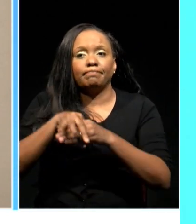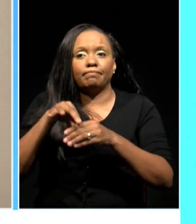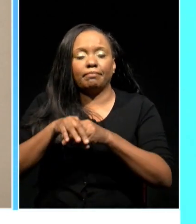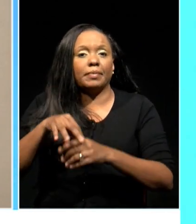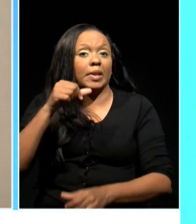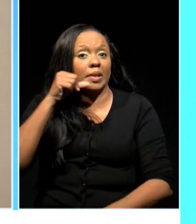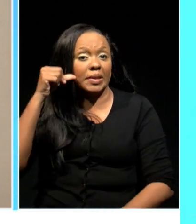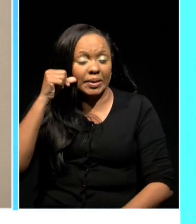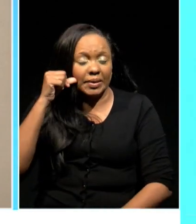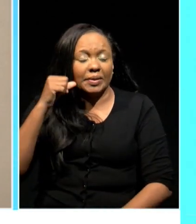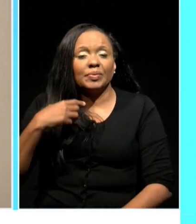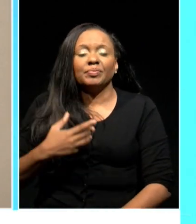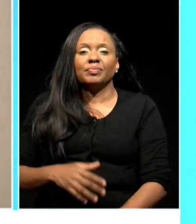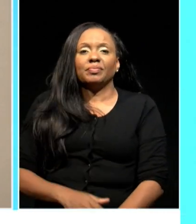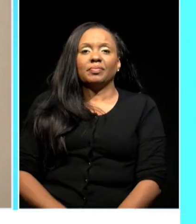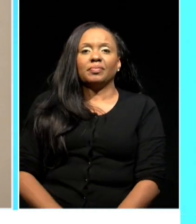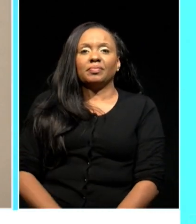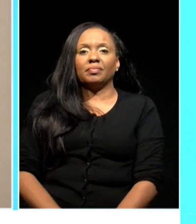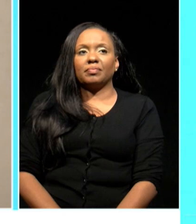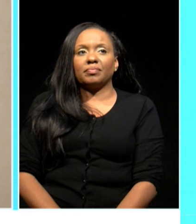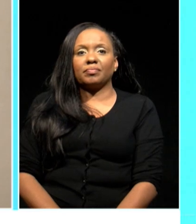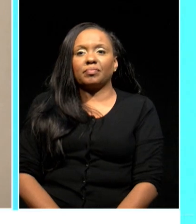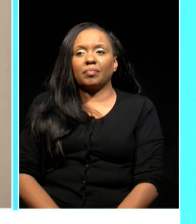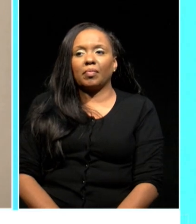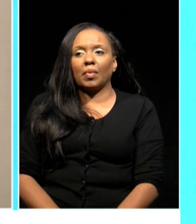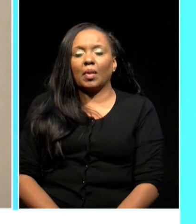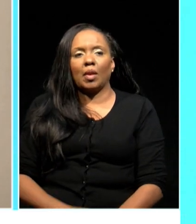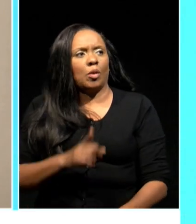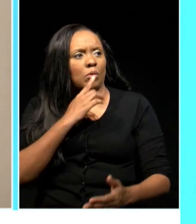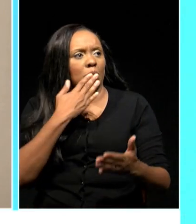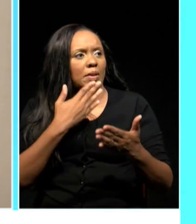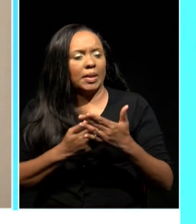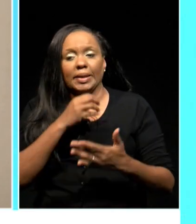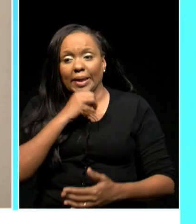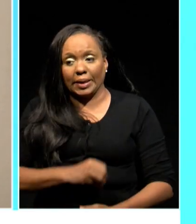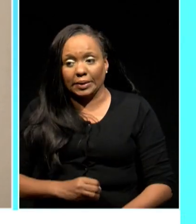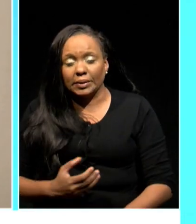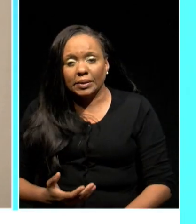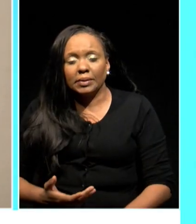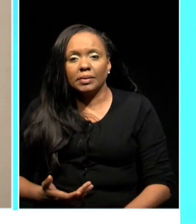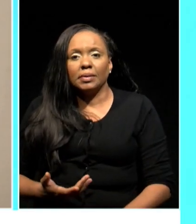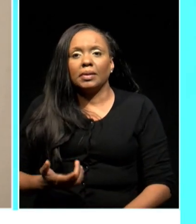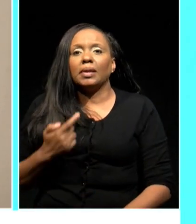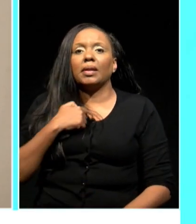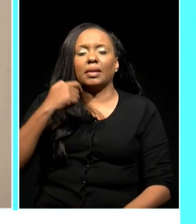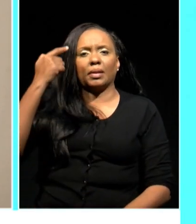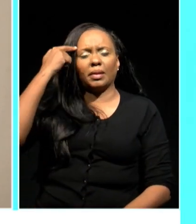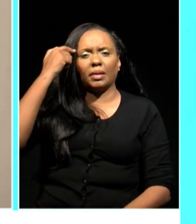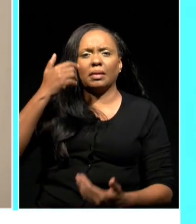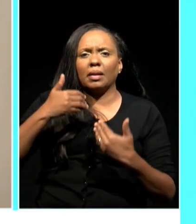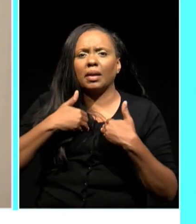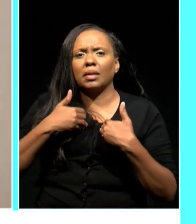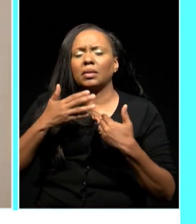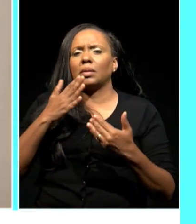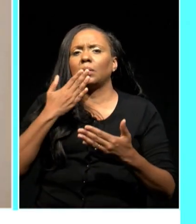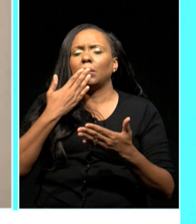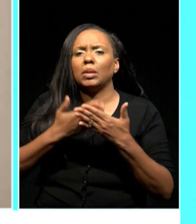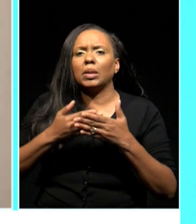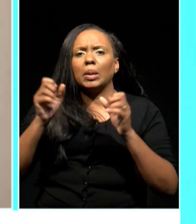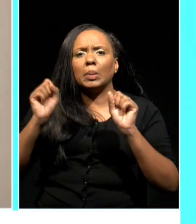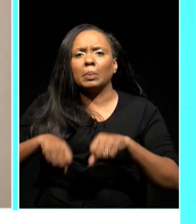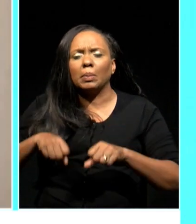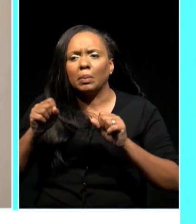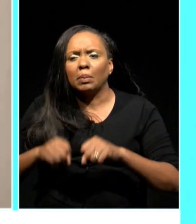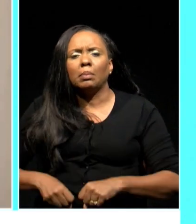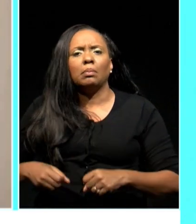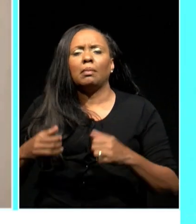yesterday. He is a right age group, I would say, and certainly I think he has the ability to bring several different aspects and